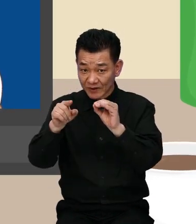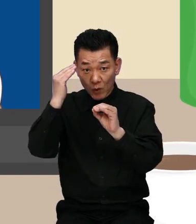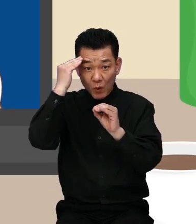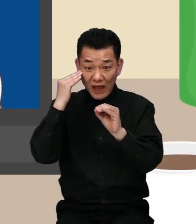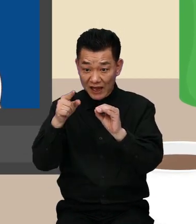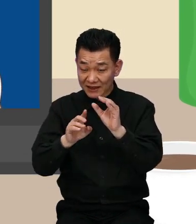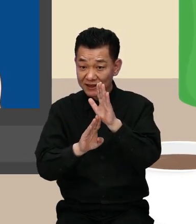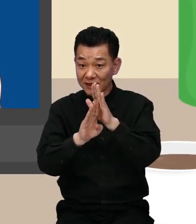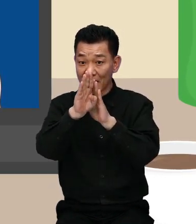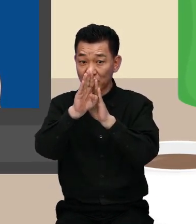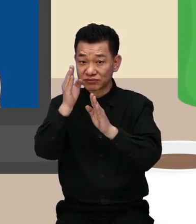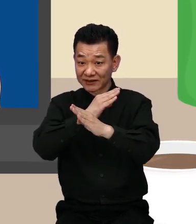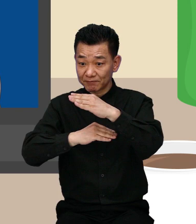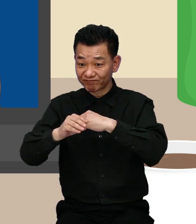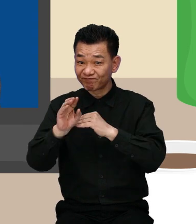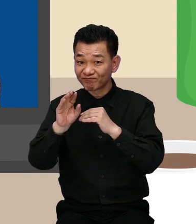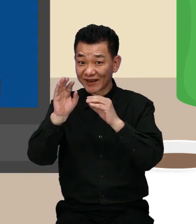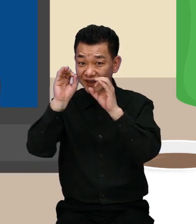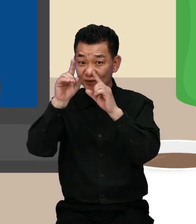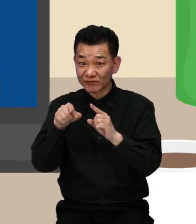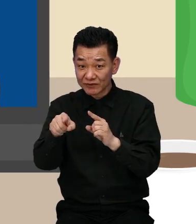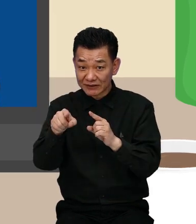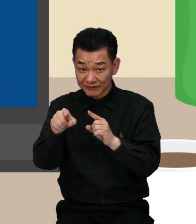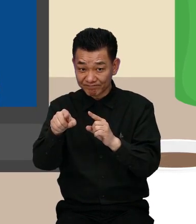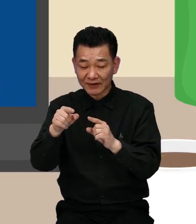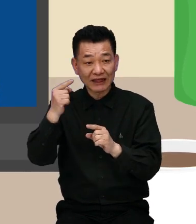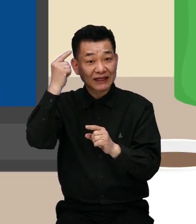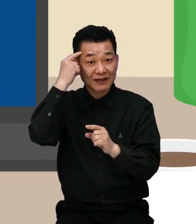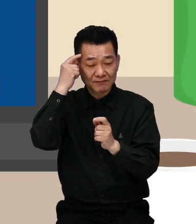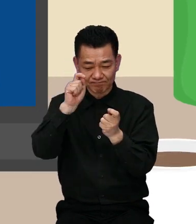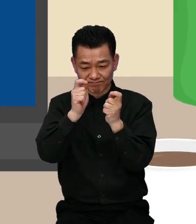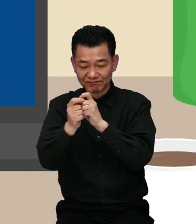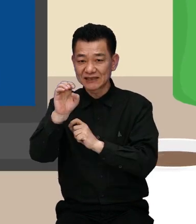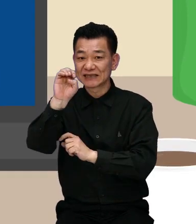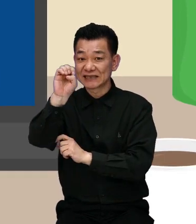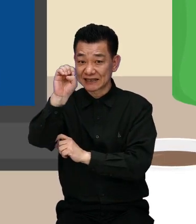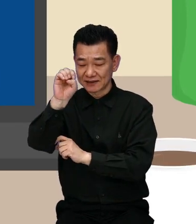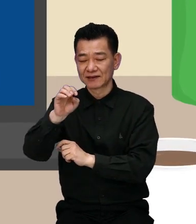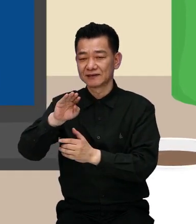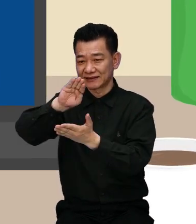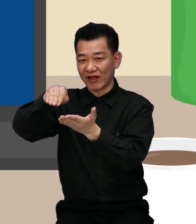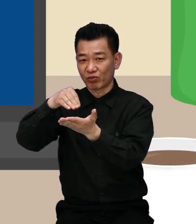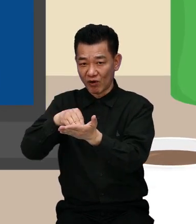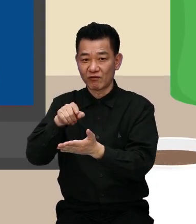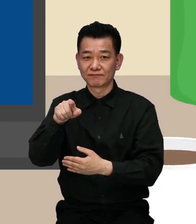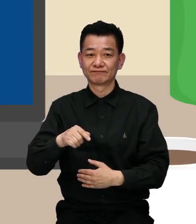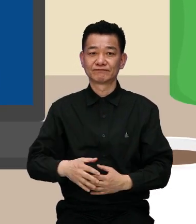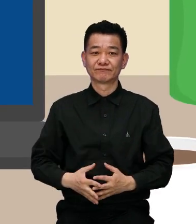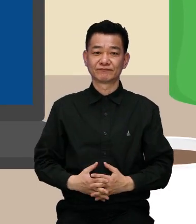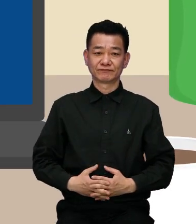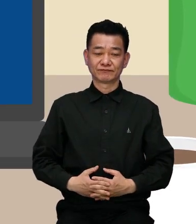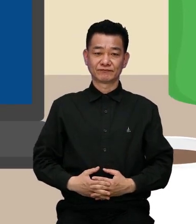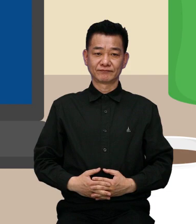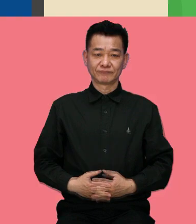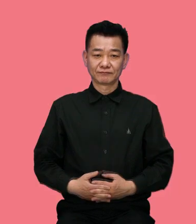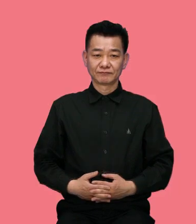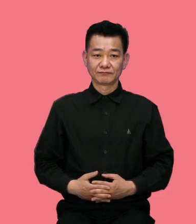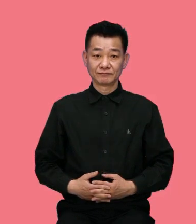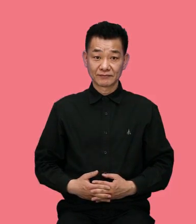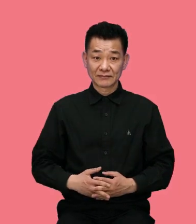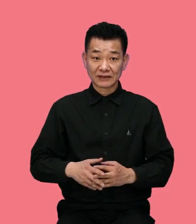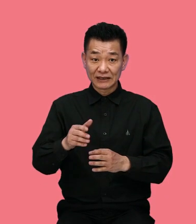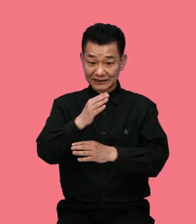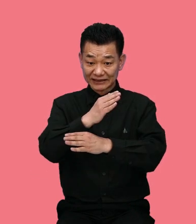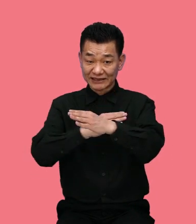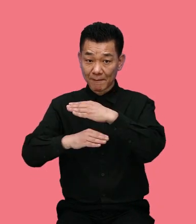Disabilities. This course is available at the Disability Awareness e-Learning Center of the KODI.